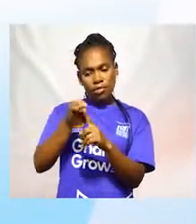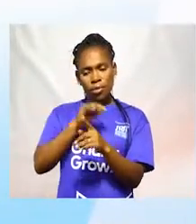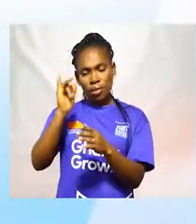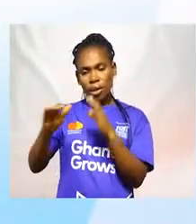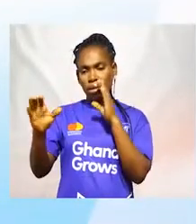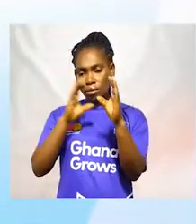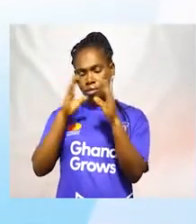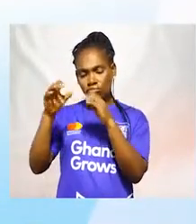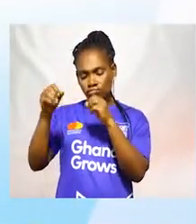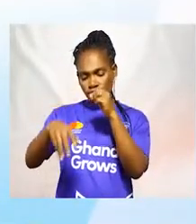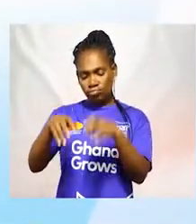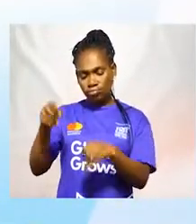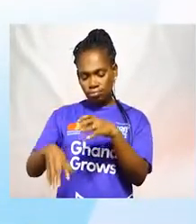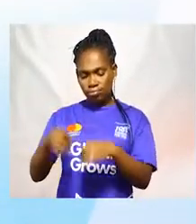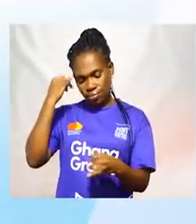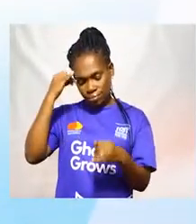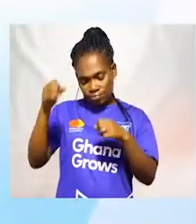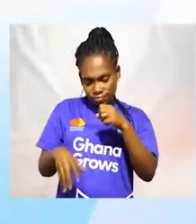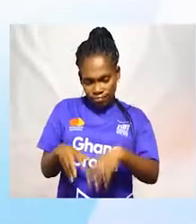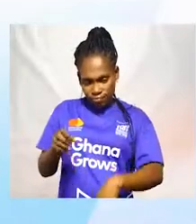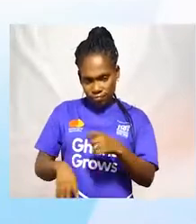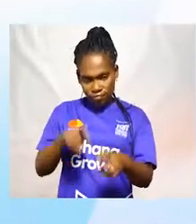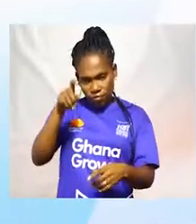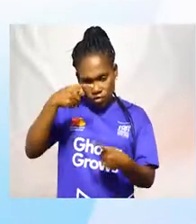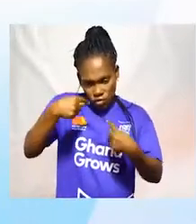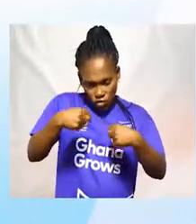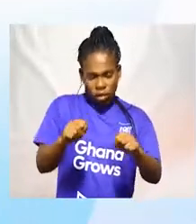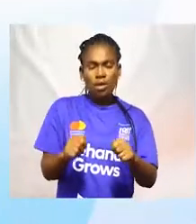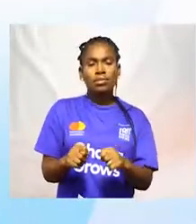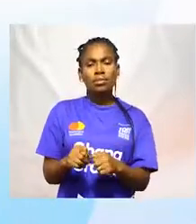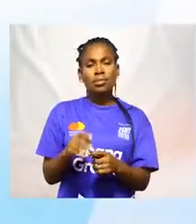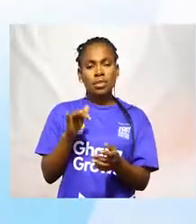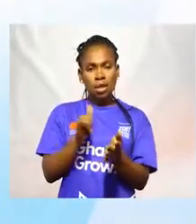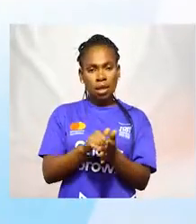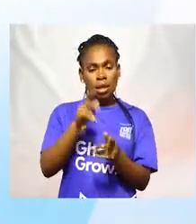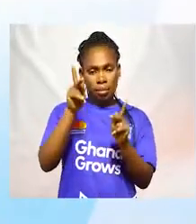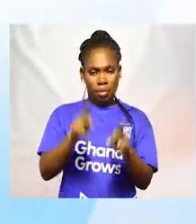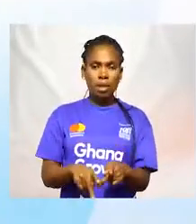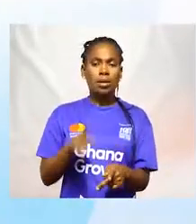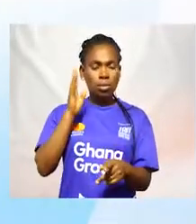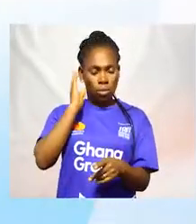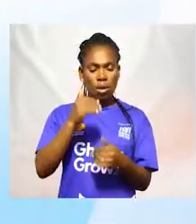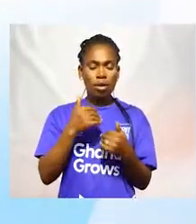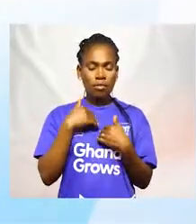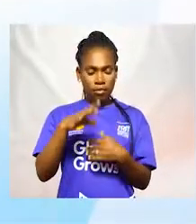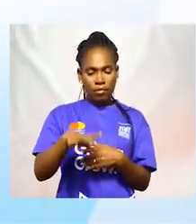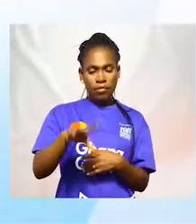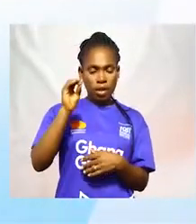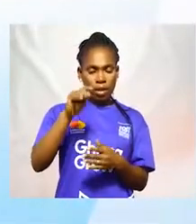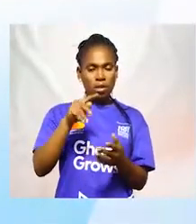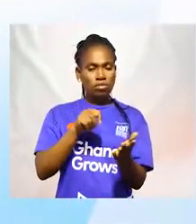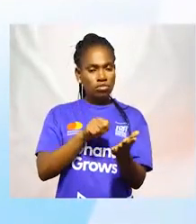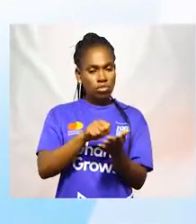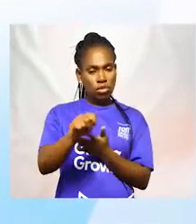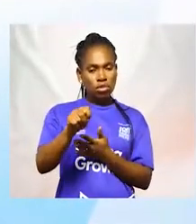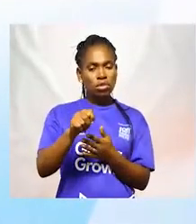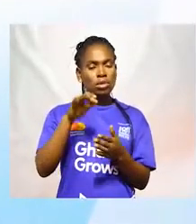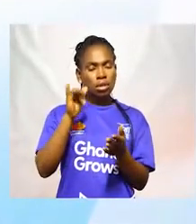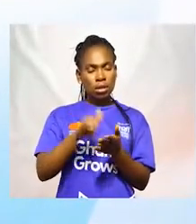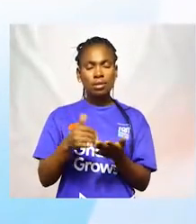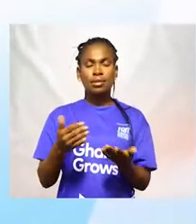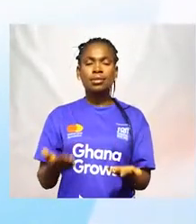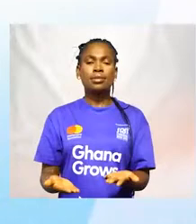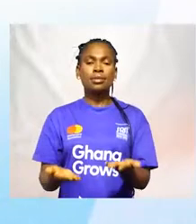conversation going and hope that somebody in a far remote part of the world can stumble upon one truth, and that truth will lift them up